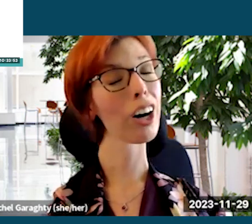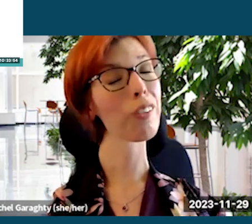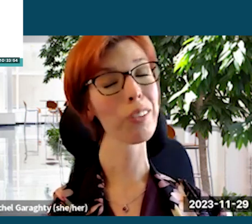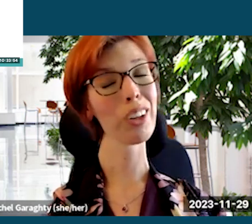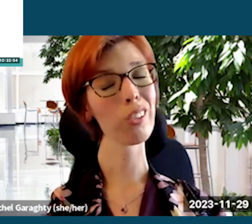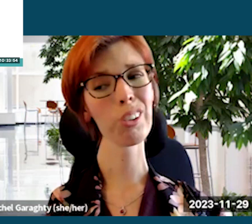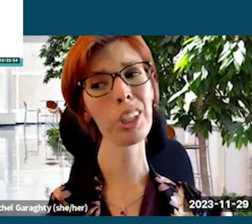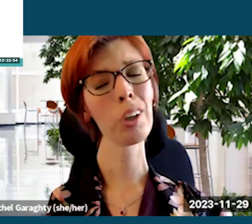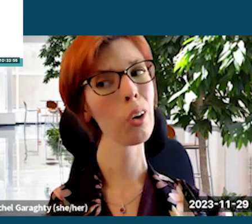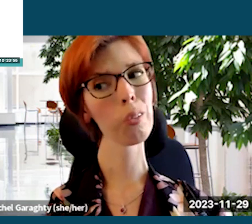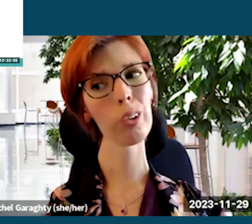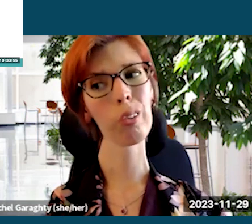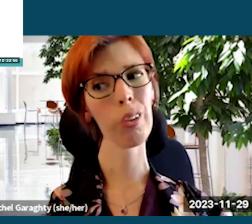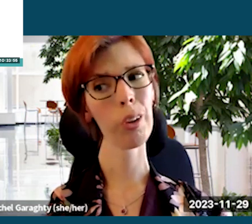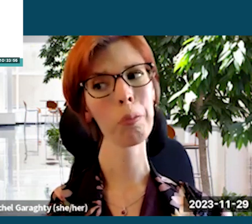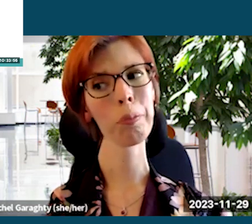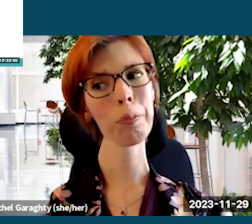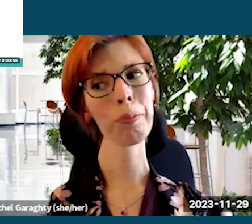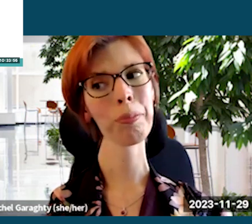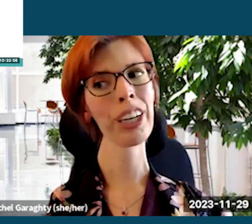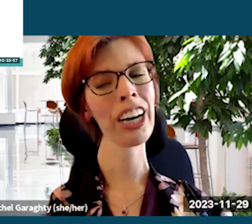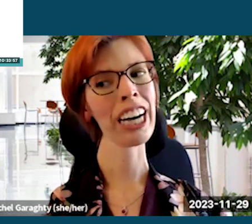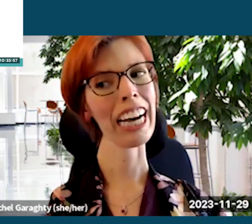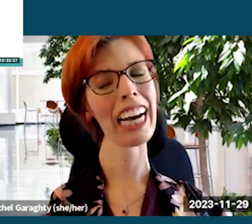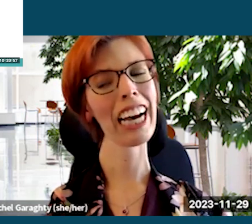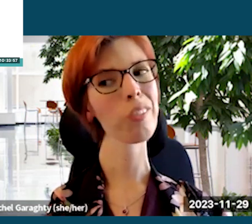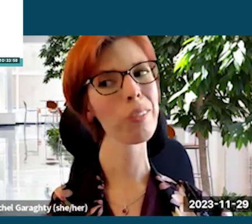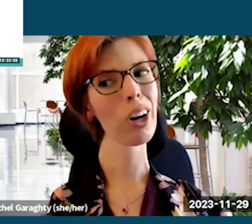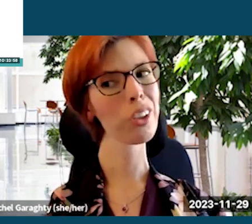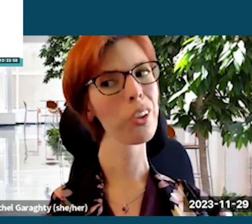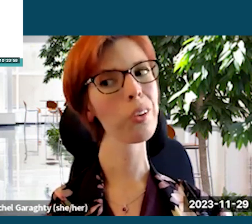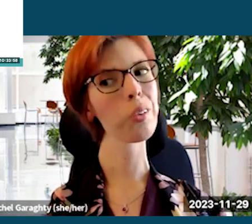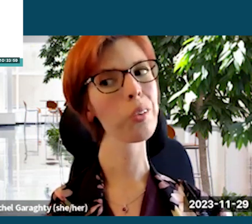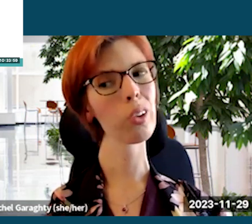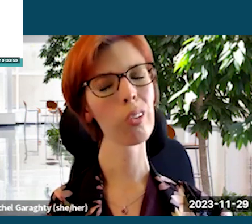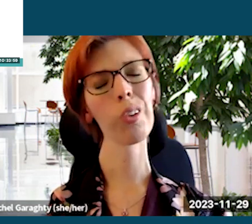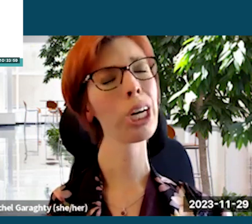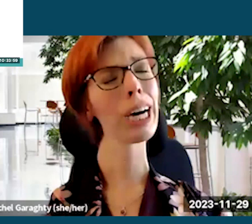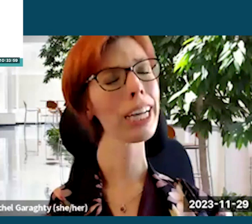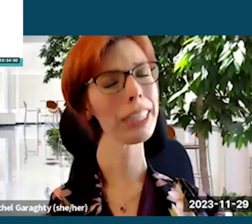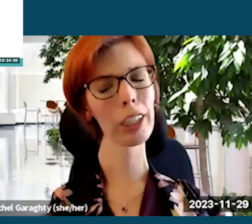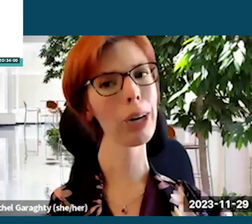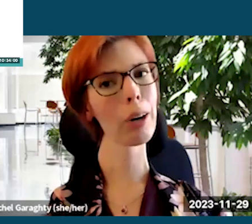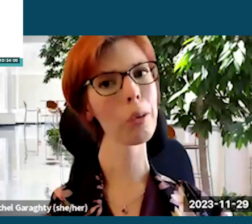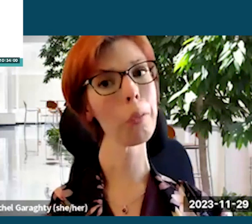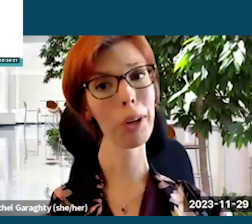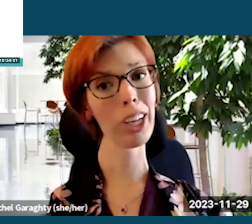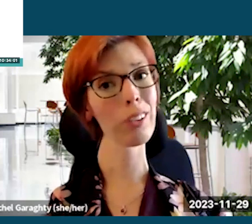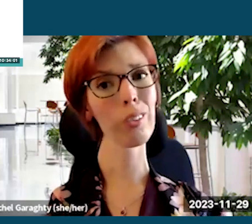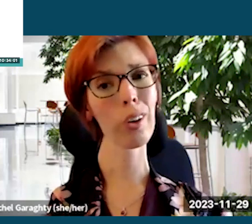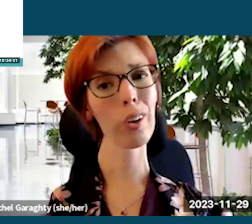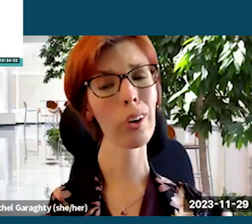Now we want to turn it over to you. And we want you to think about